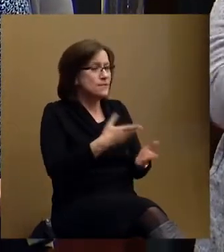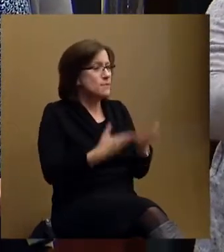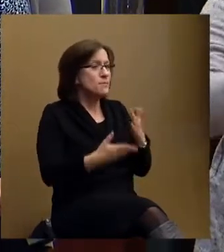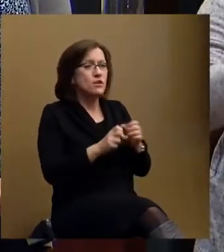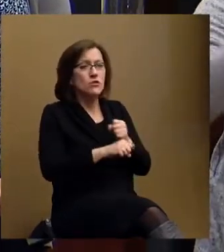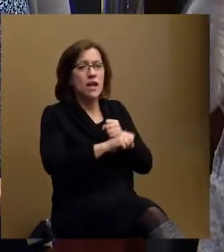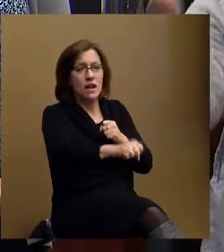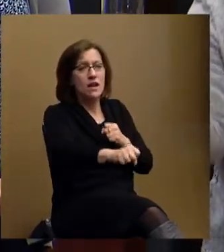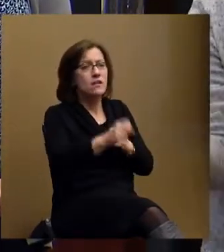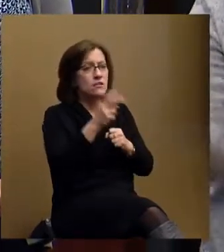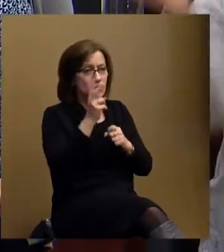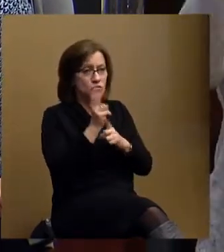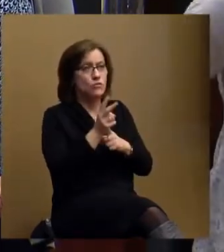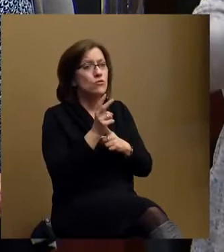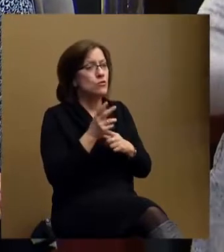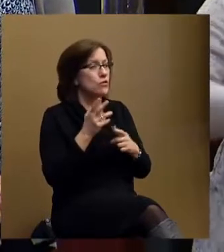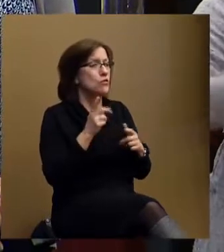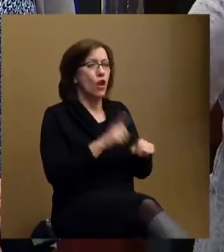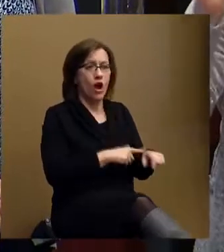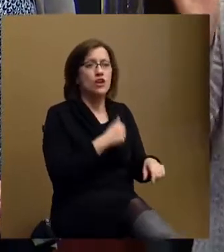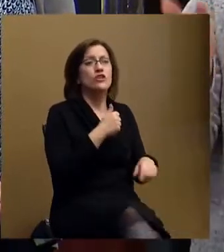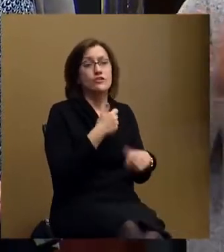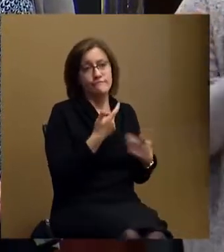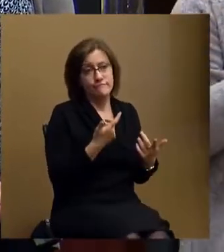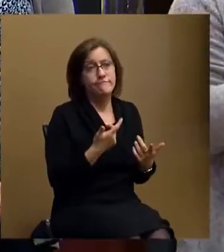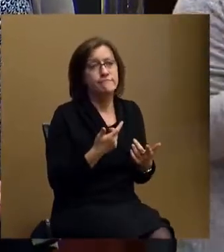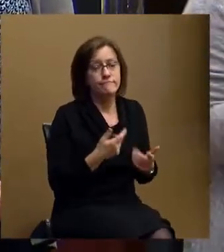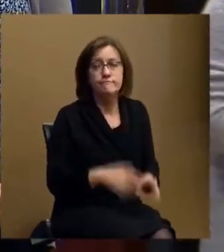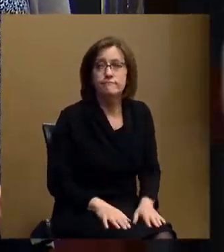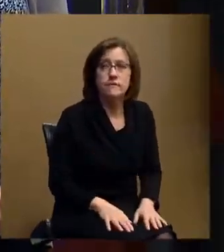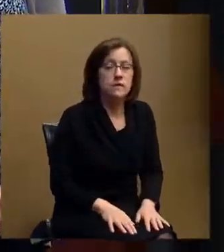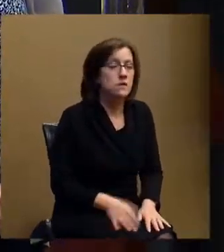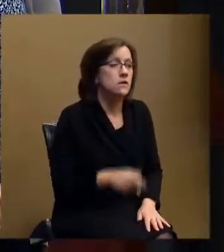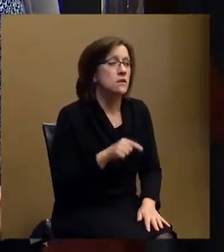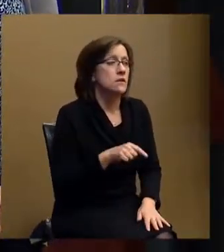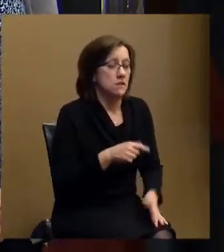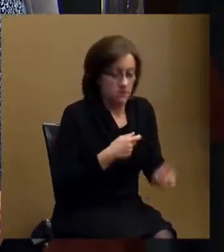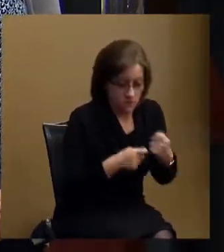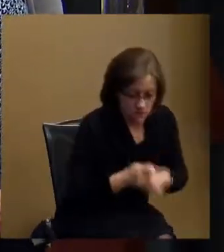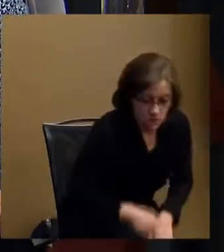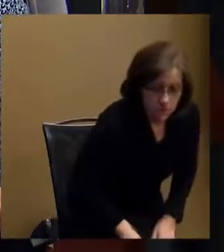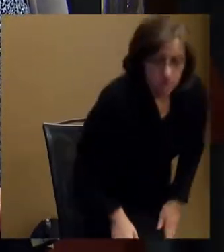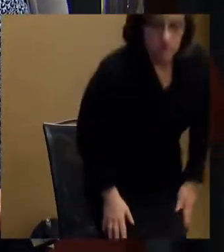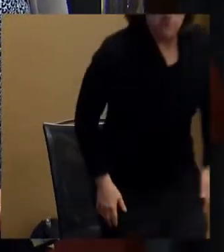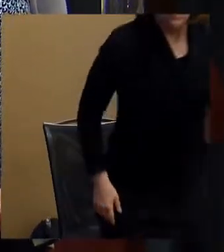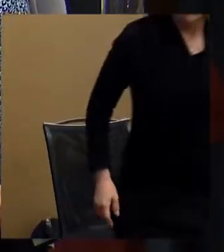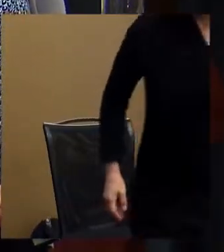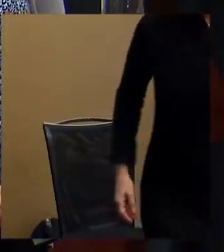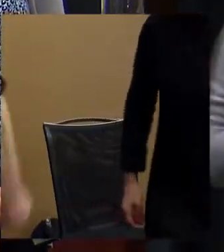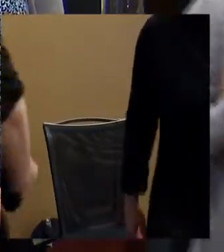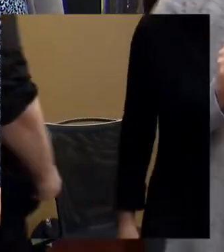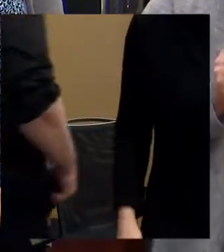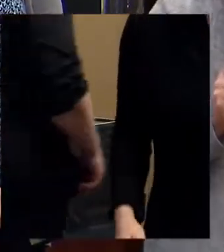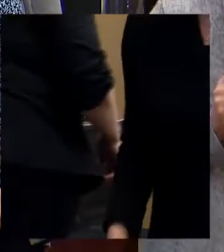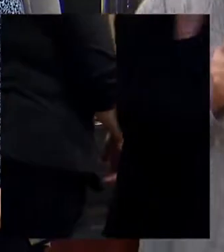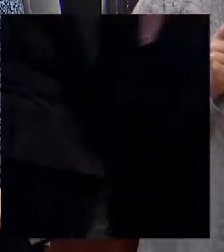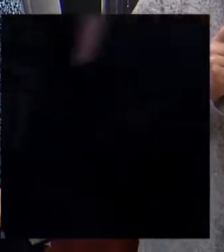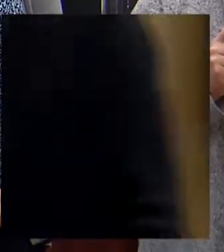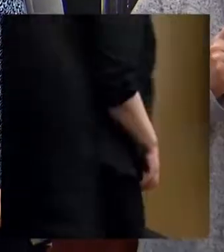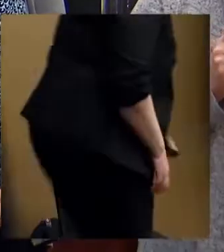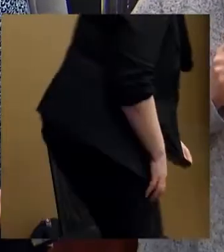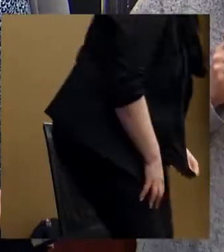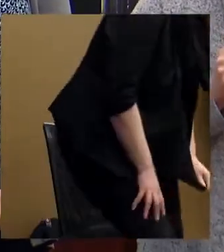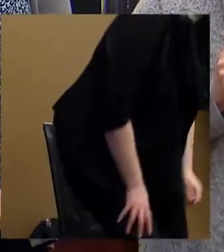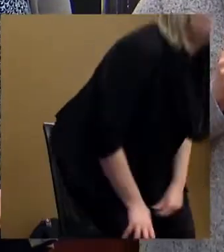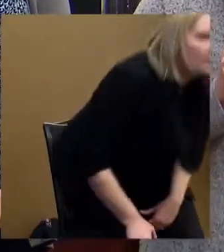extend to 2 and then input and 2 and then input. And here's the other thing. The best and most important thing